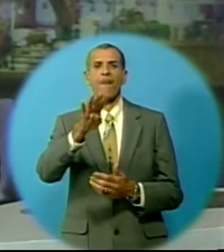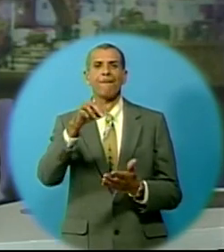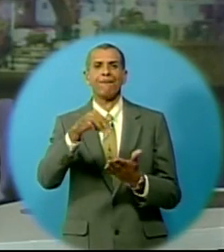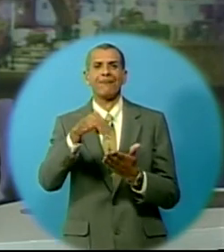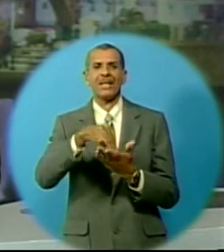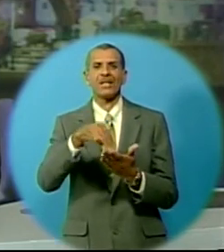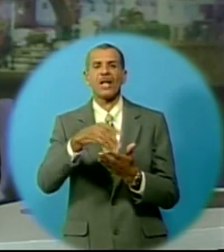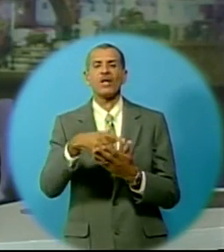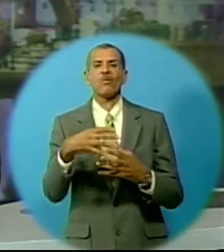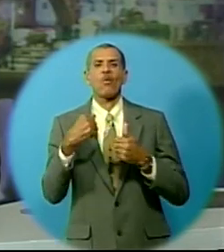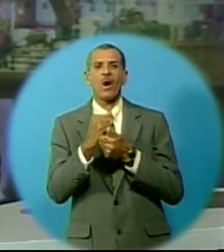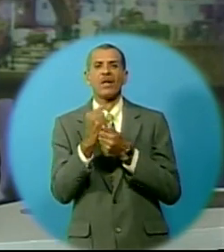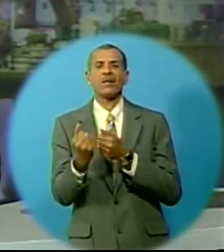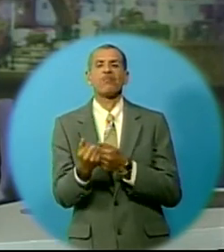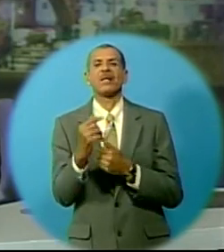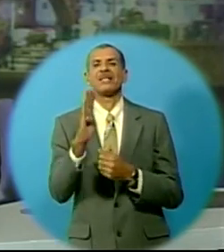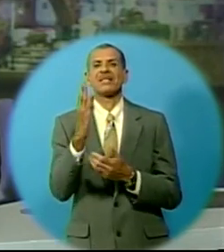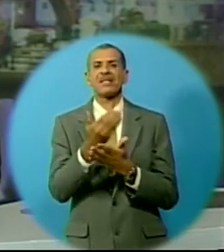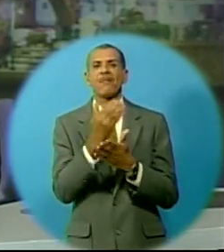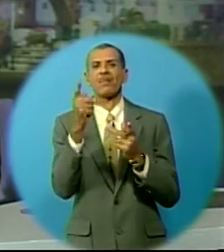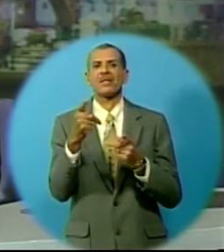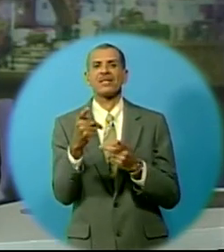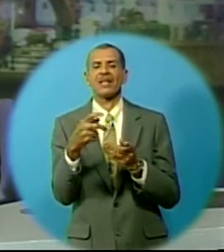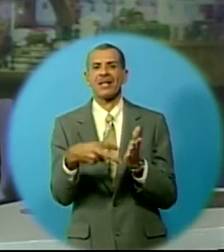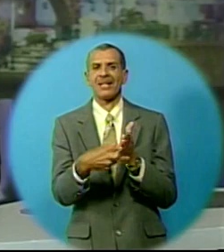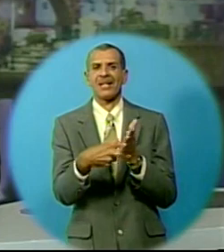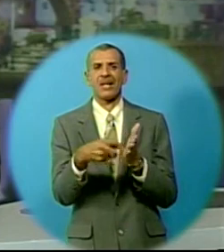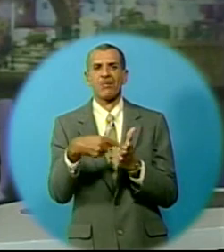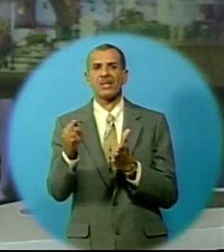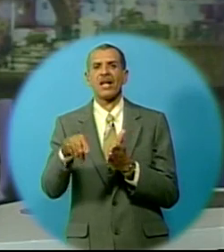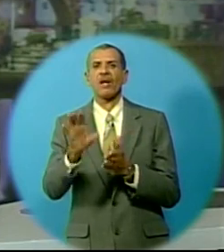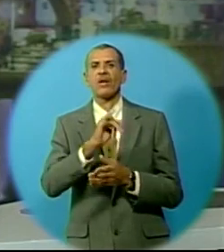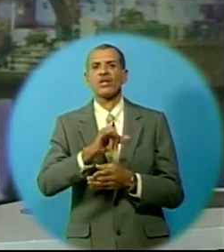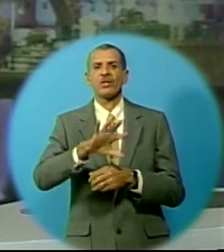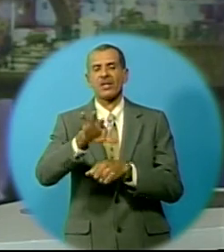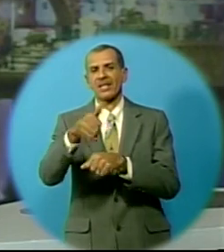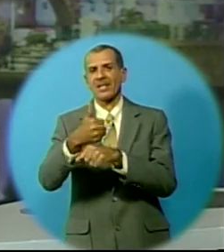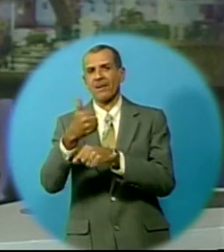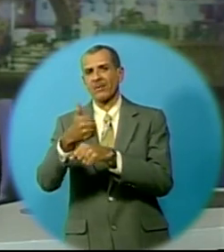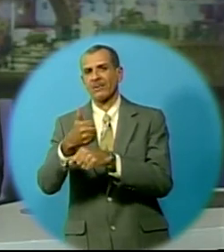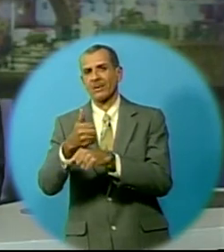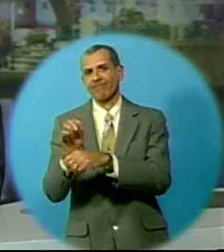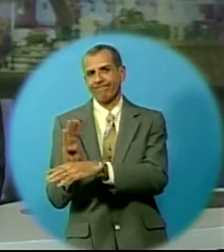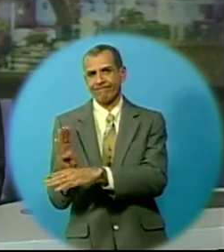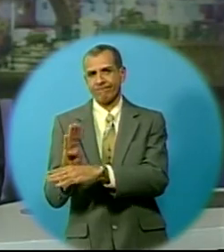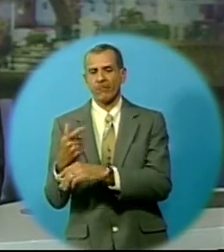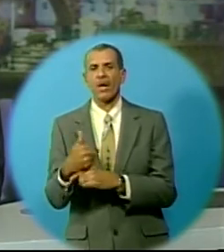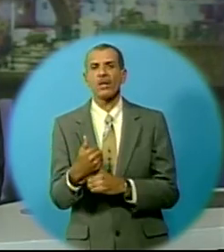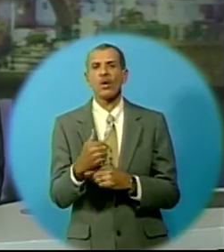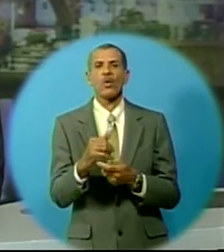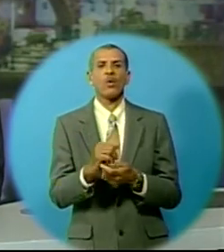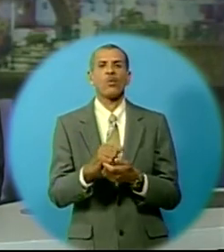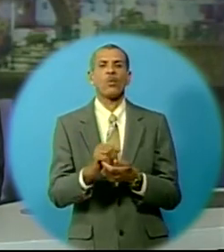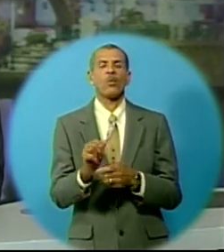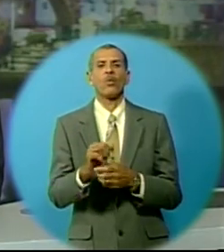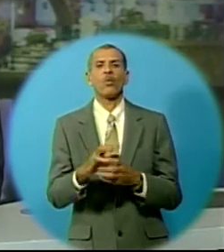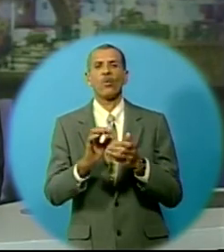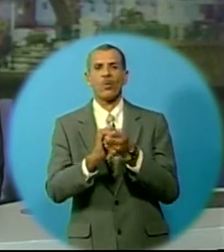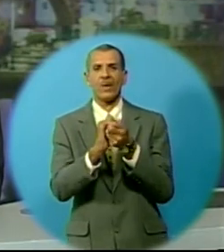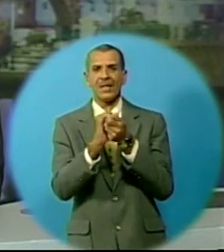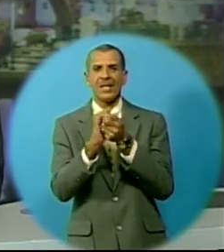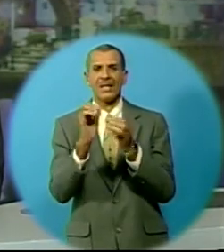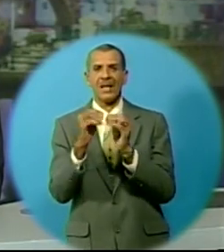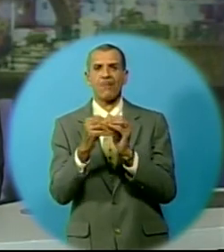$5,455,000 was won by someone who made that ticket purchase at a Christchurch establishment. The winning numbers yesterday for draw